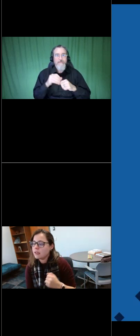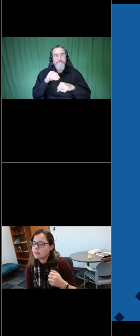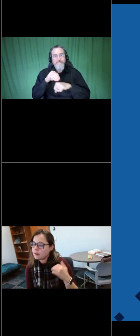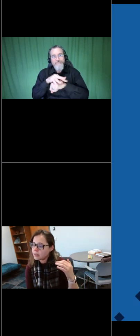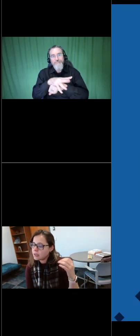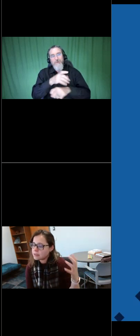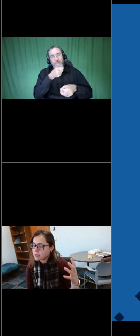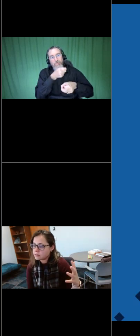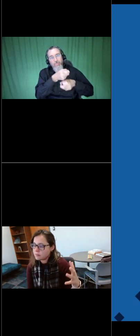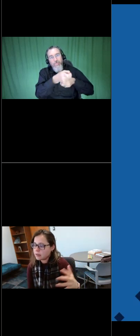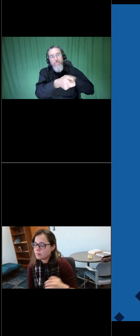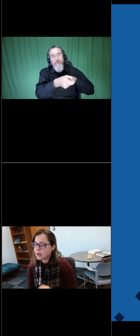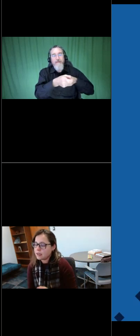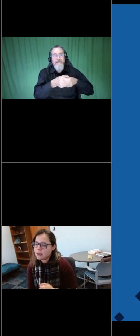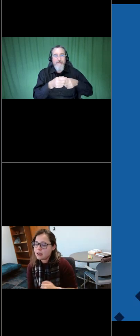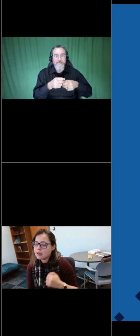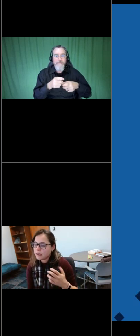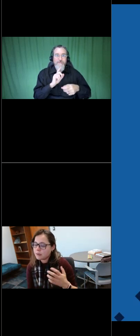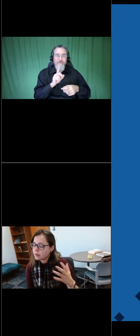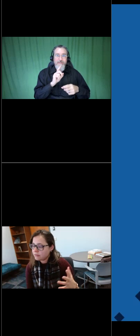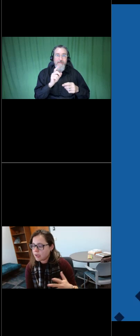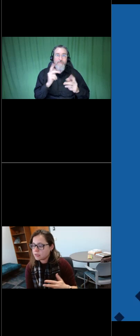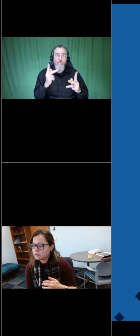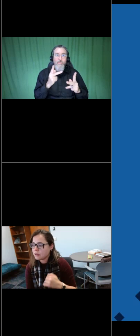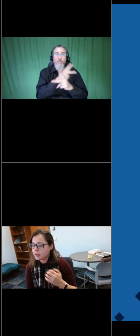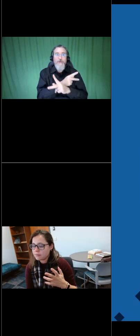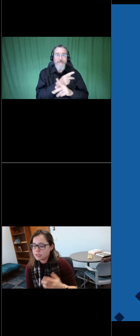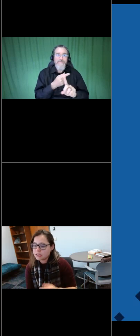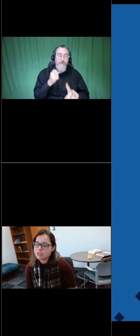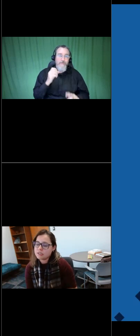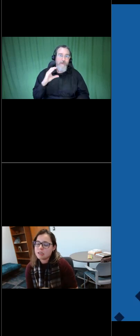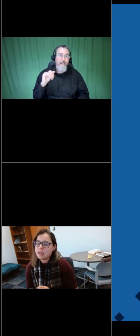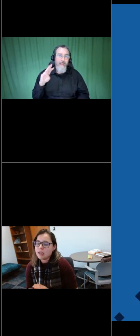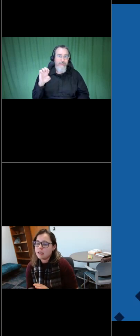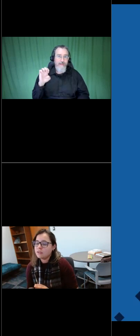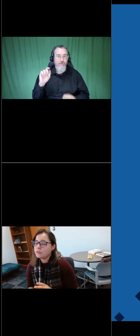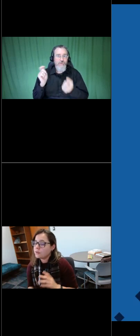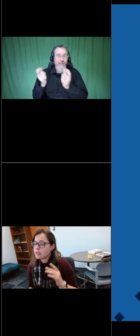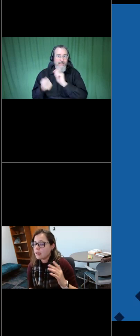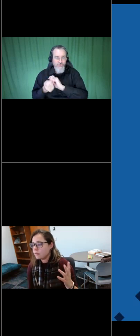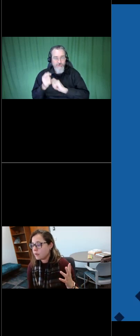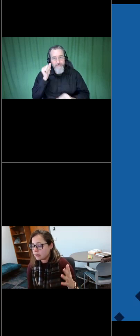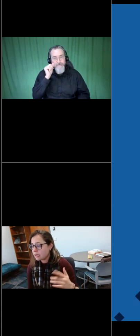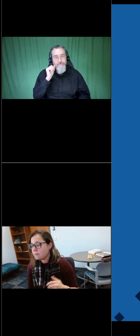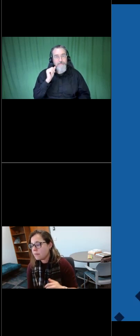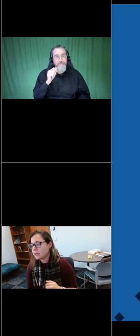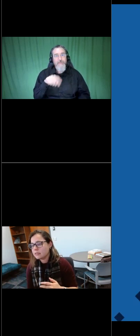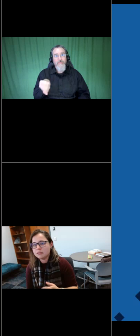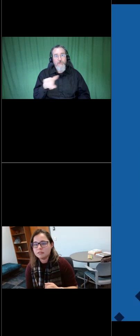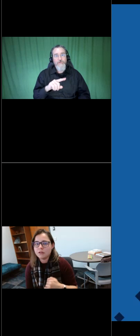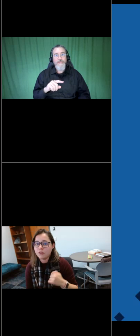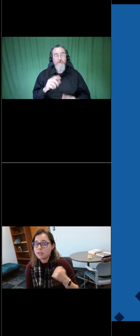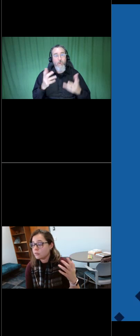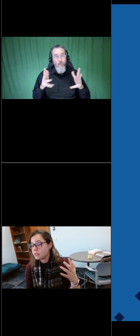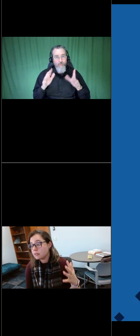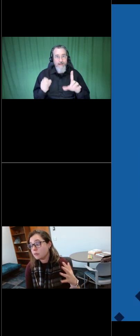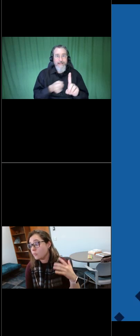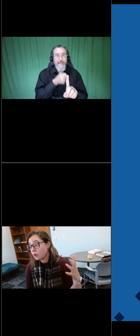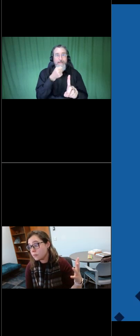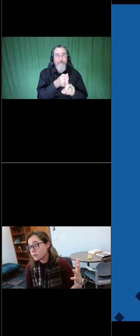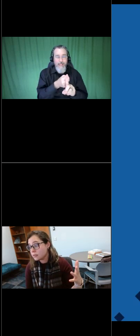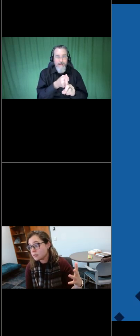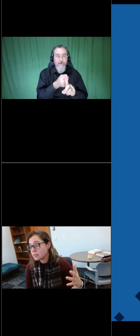runoff that are being exacerbated by climate effects or climate change. And those have already impacted or